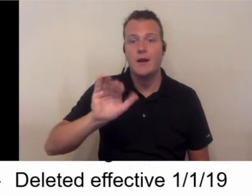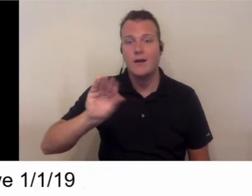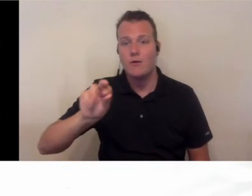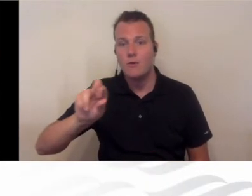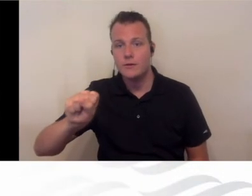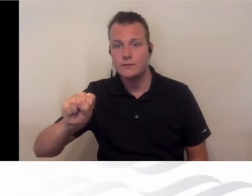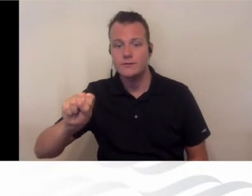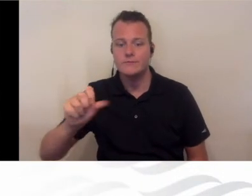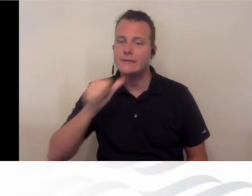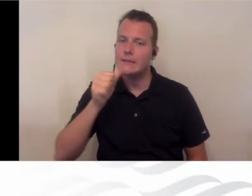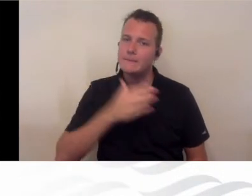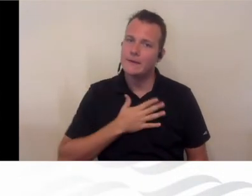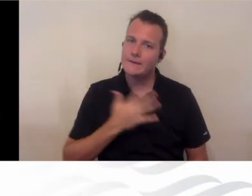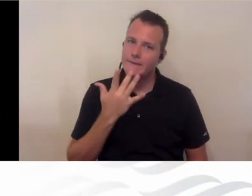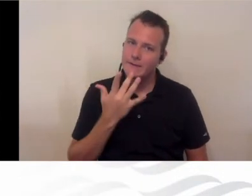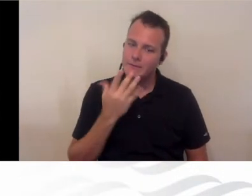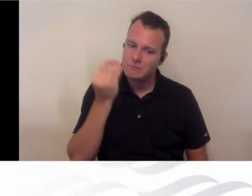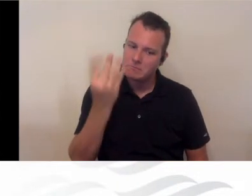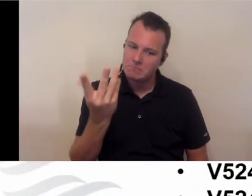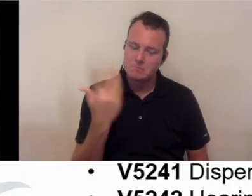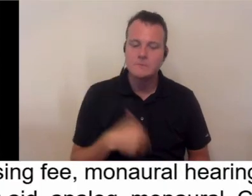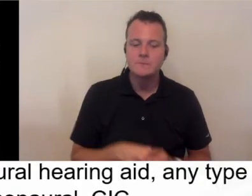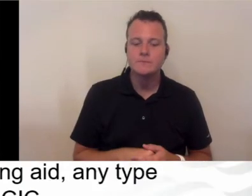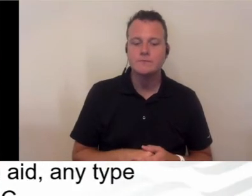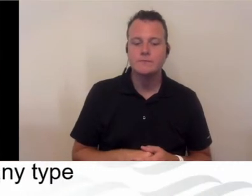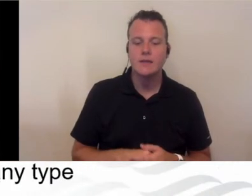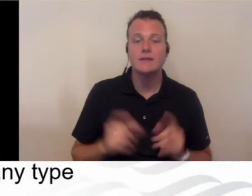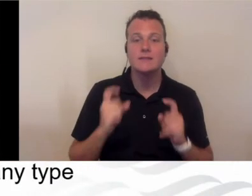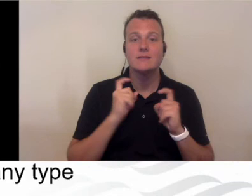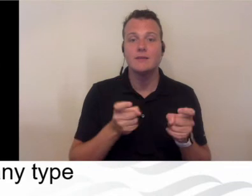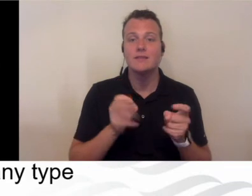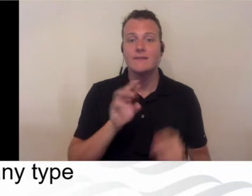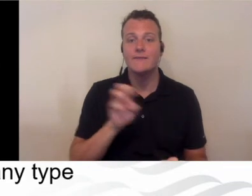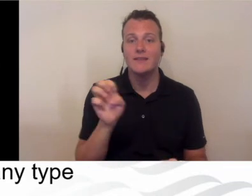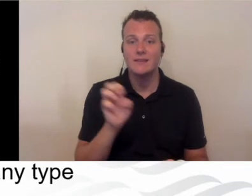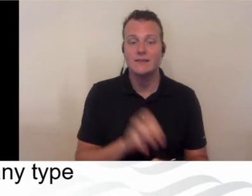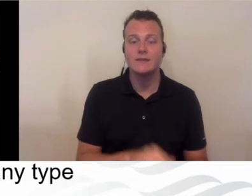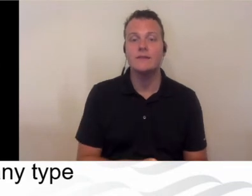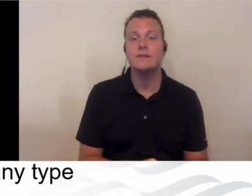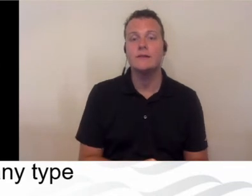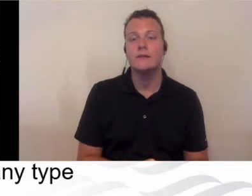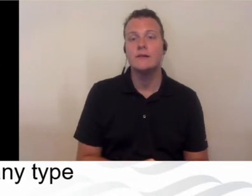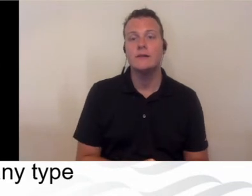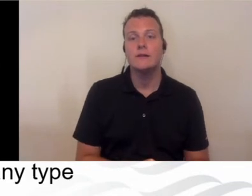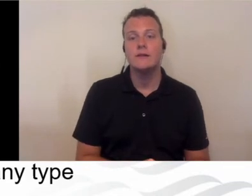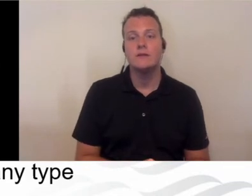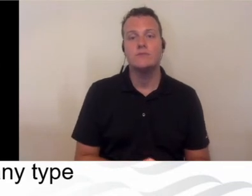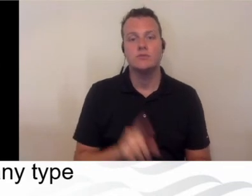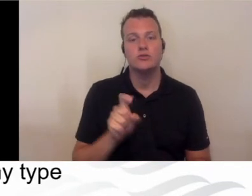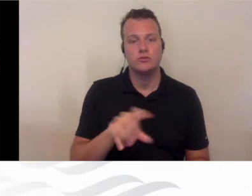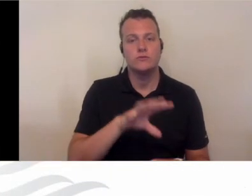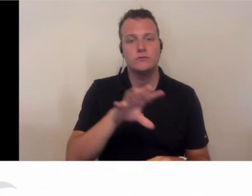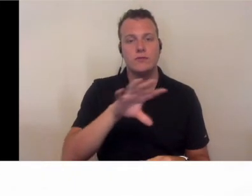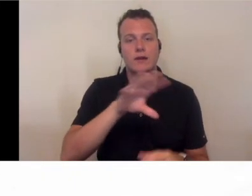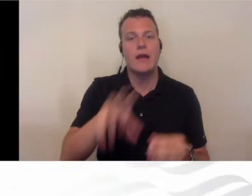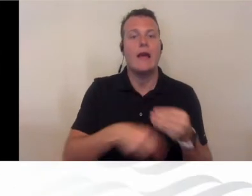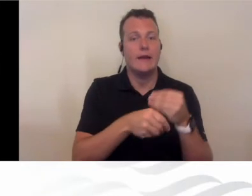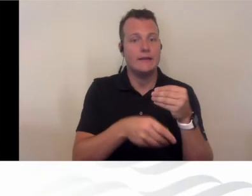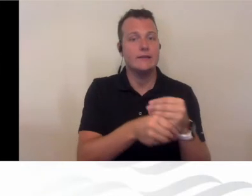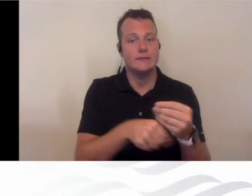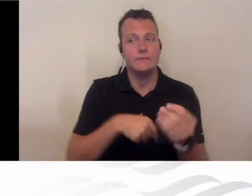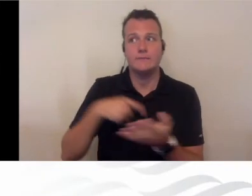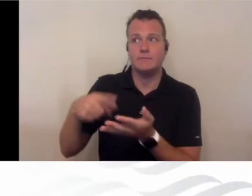bicrosses. Not my favorite, I'll tell you. Dispensing fees, these are things you want to add